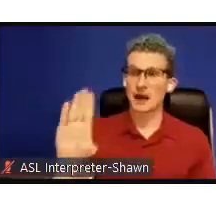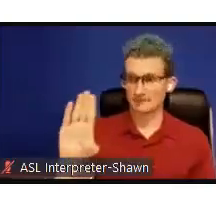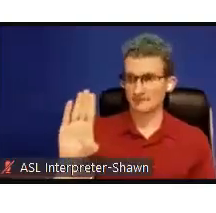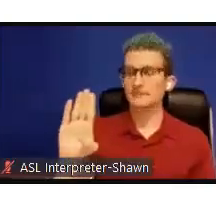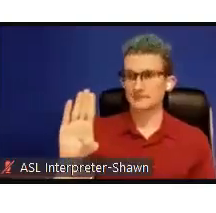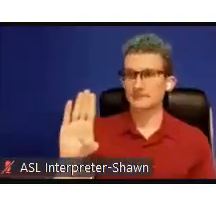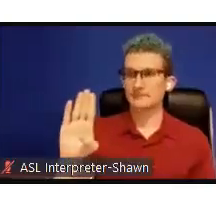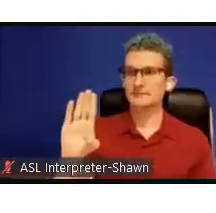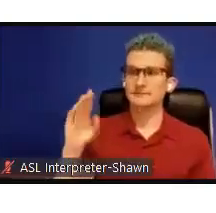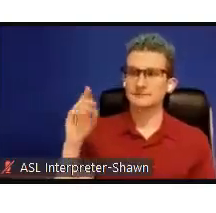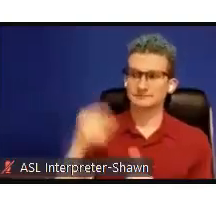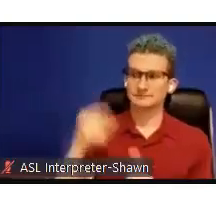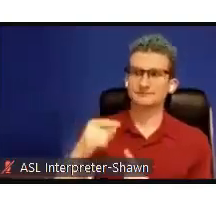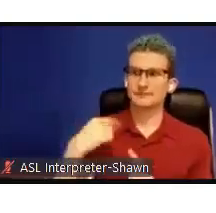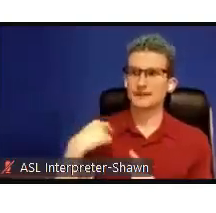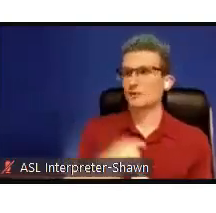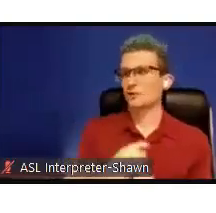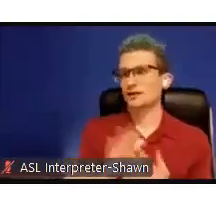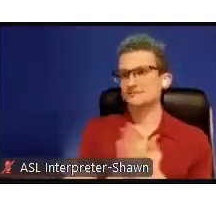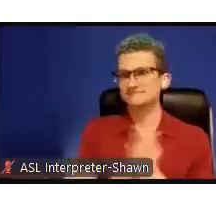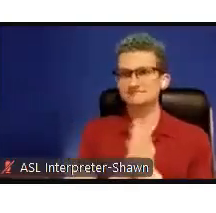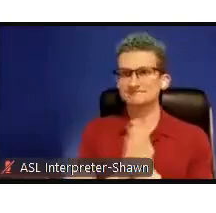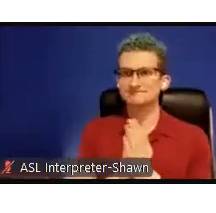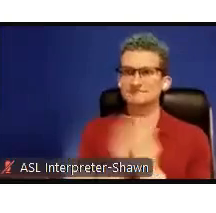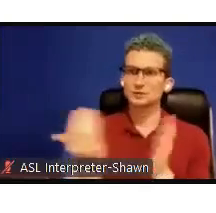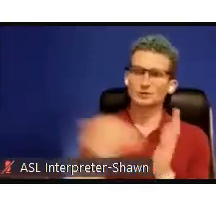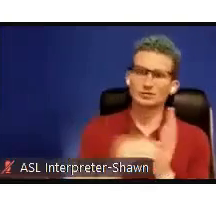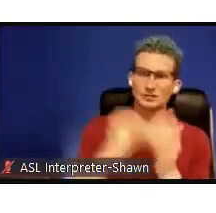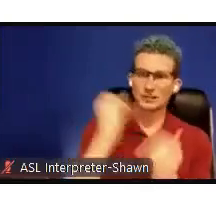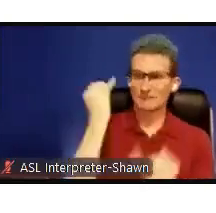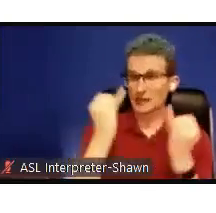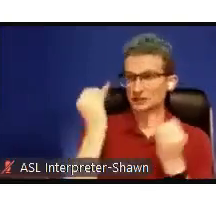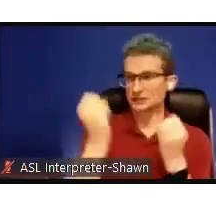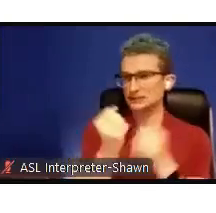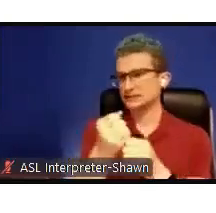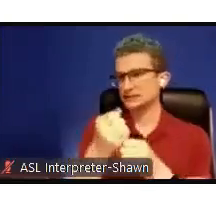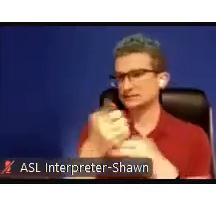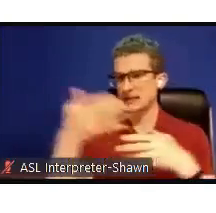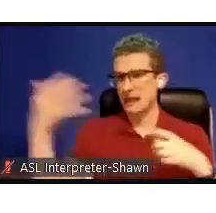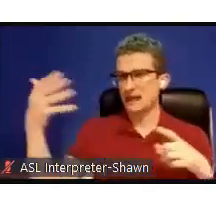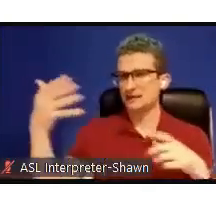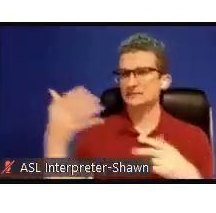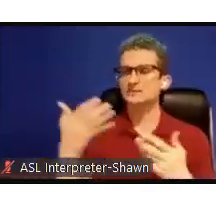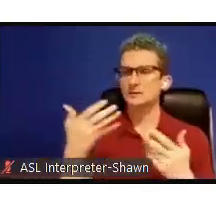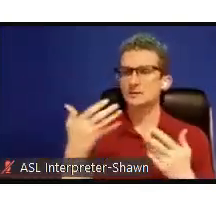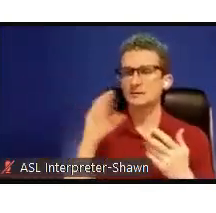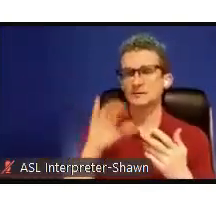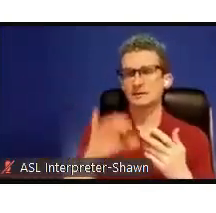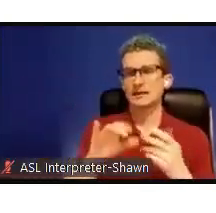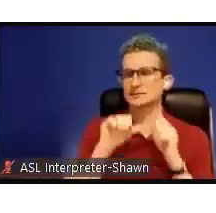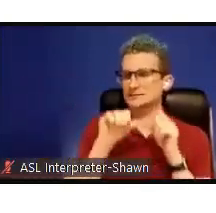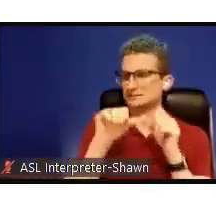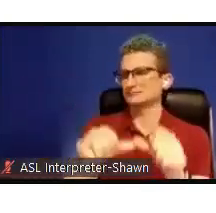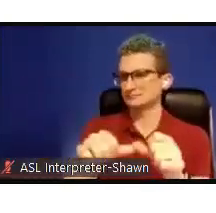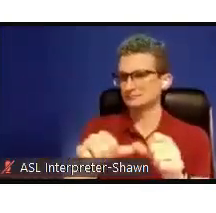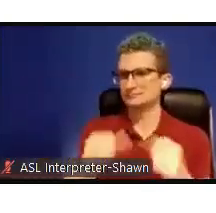to reimagine this and expand this. So that is something that is ongoing. Next slide.